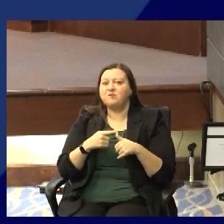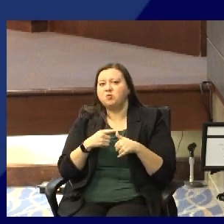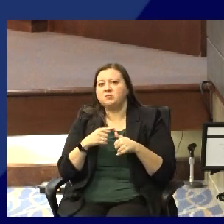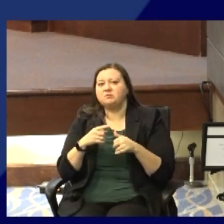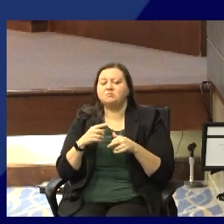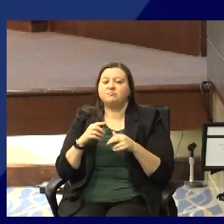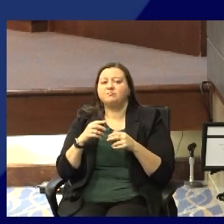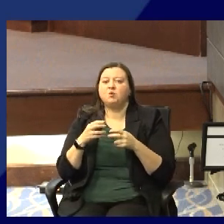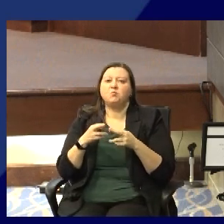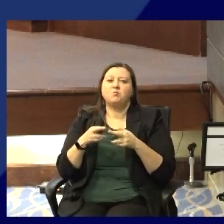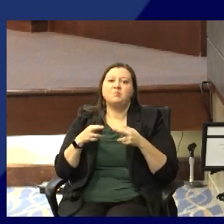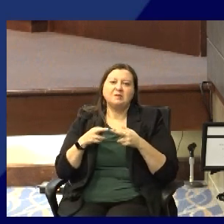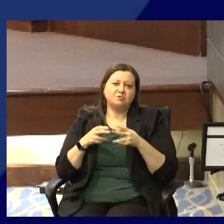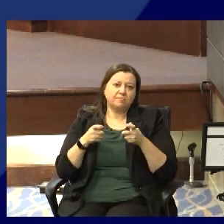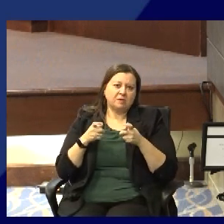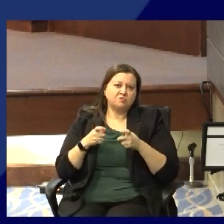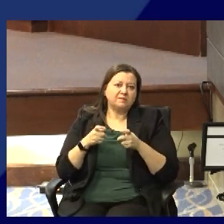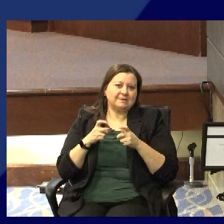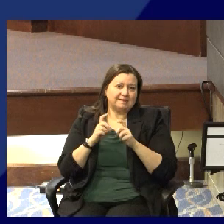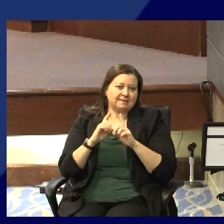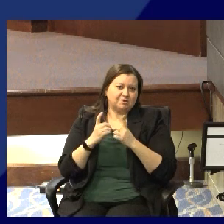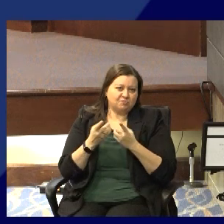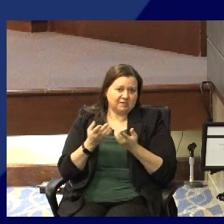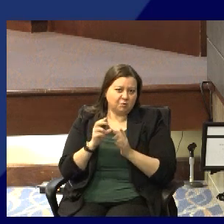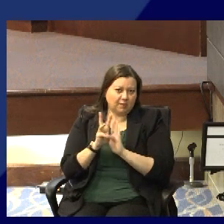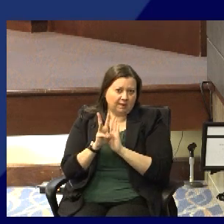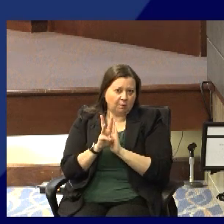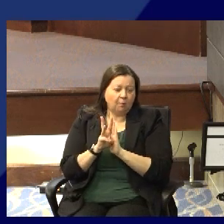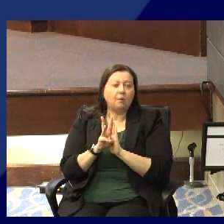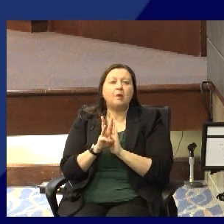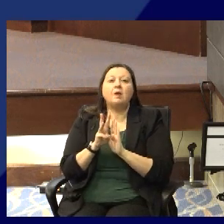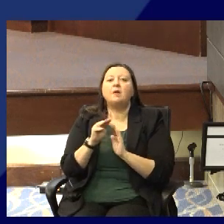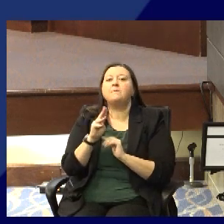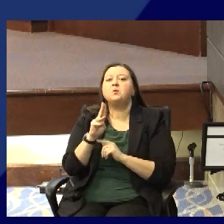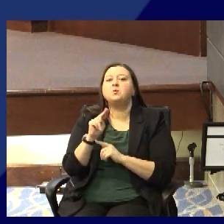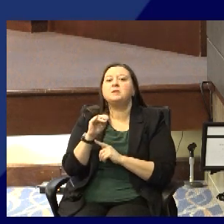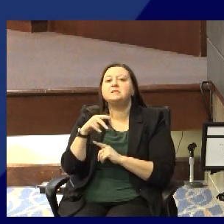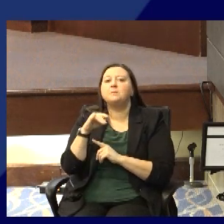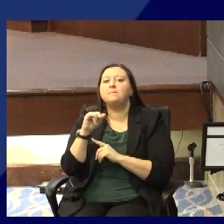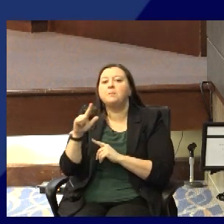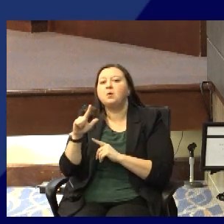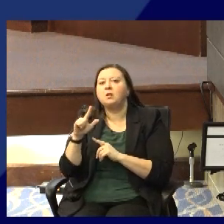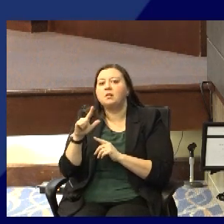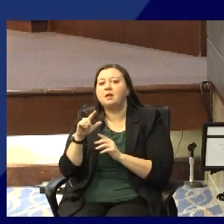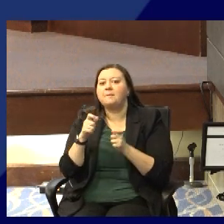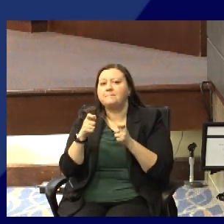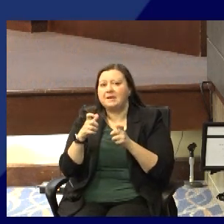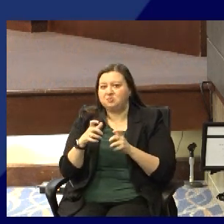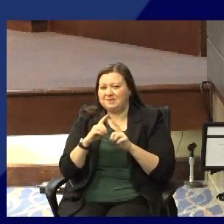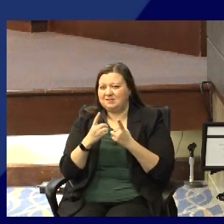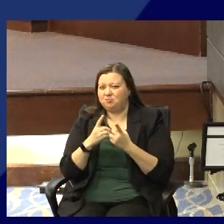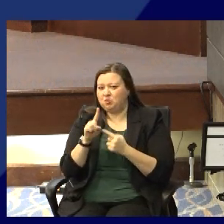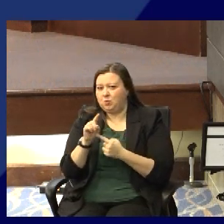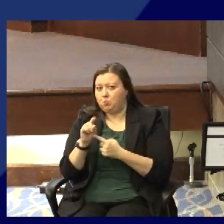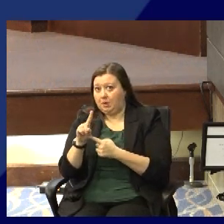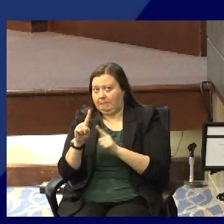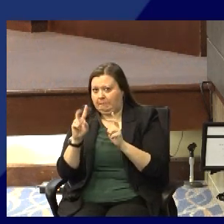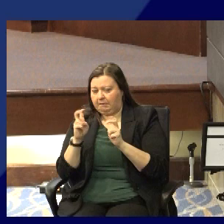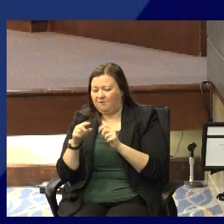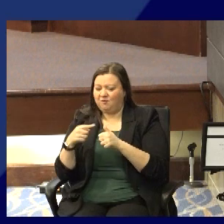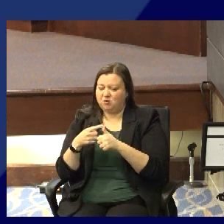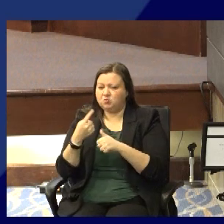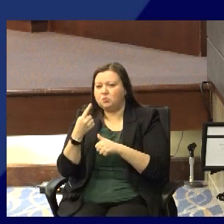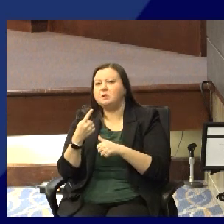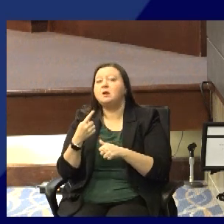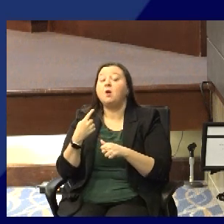Waco. The first part of this presentation will kind of be a municipal management district 101. I know that when we first started working on this deal, this was